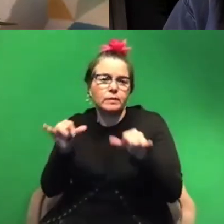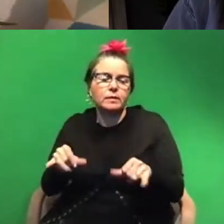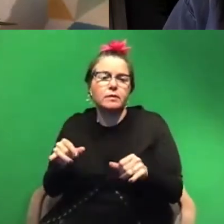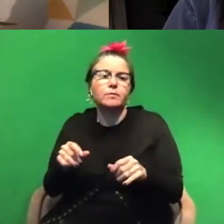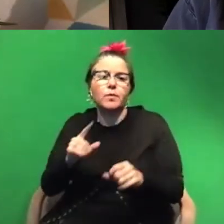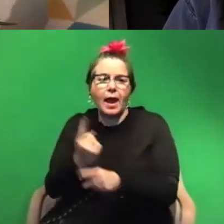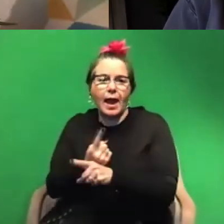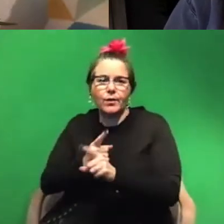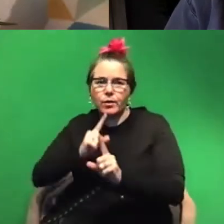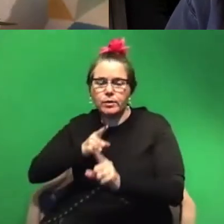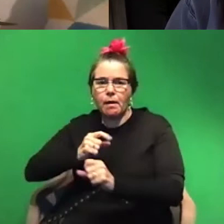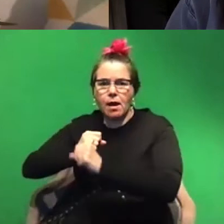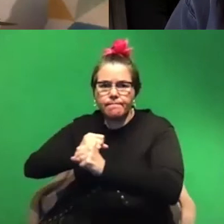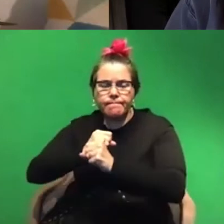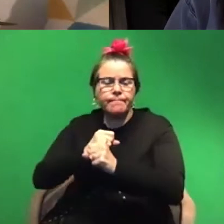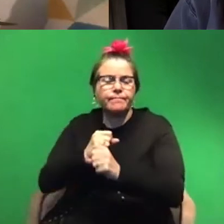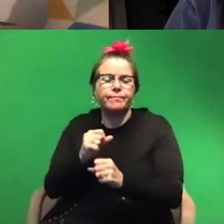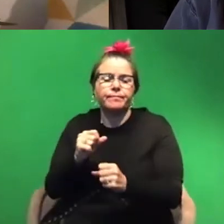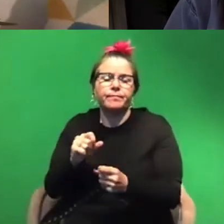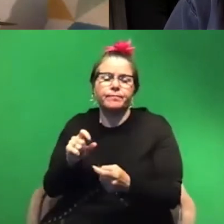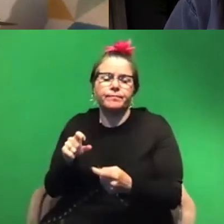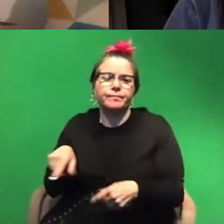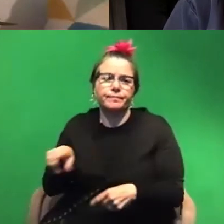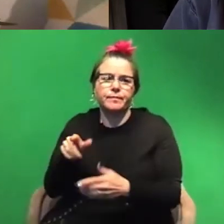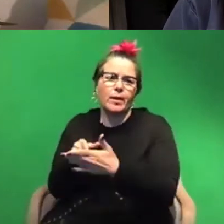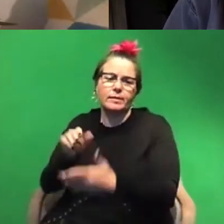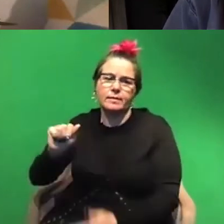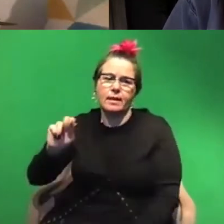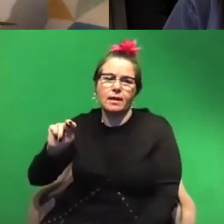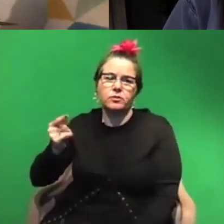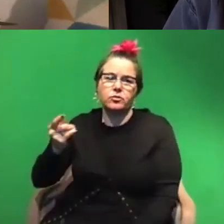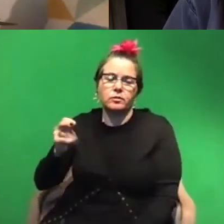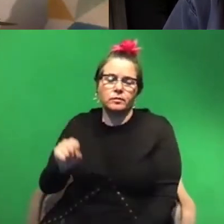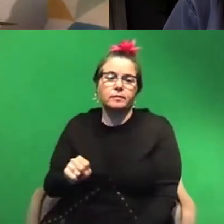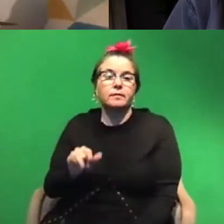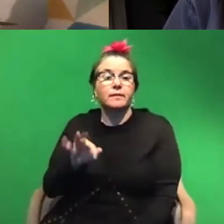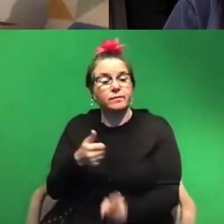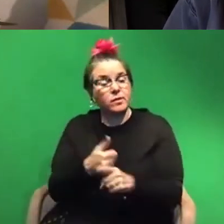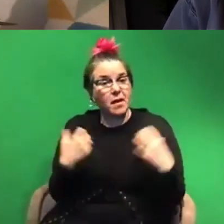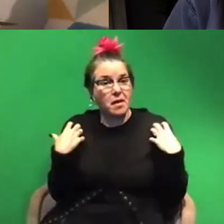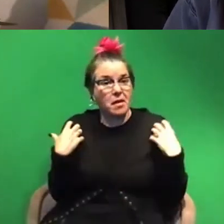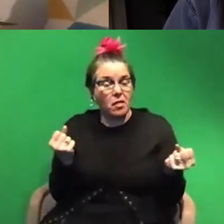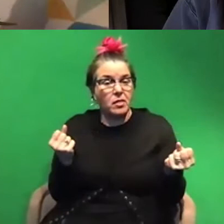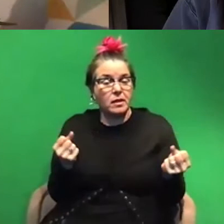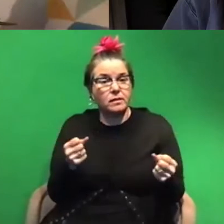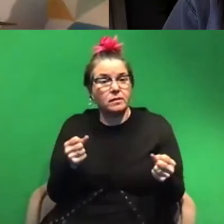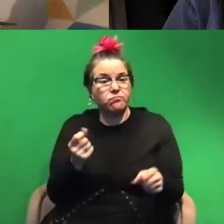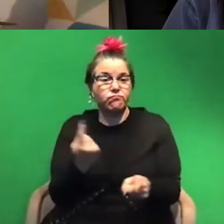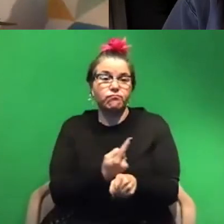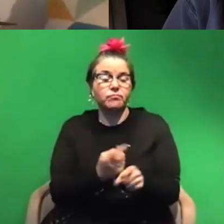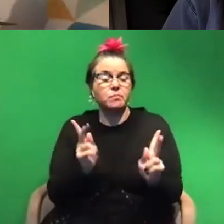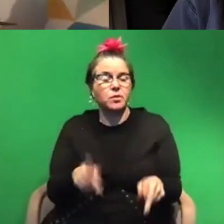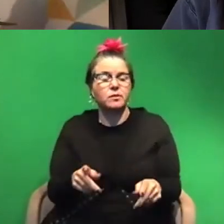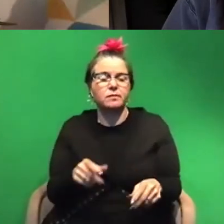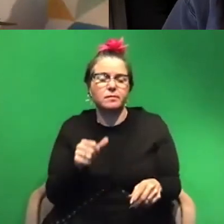accurately respond to the antigens. But if you're a healthy person, then that may not be as much